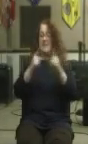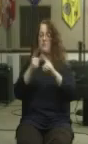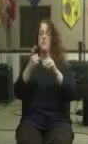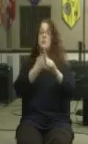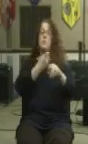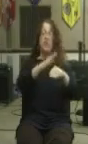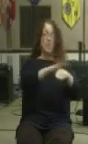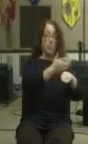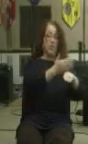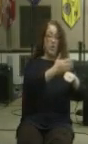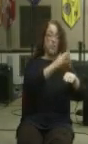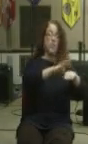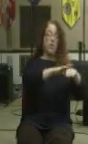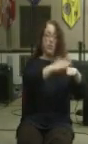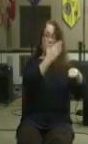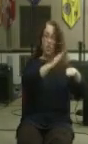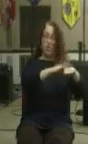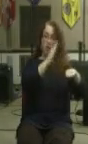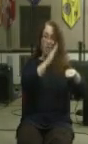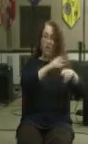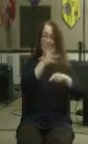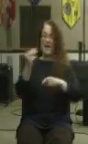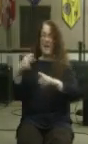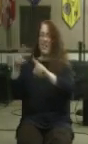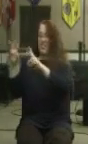simple truth about the called and chosen.